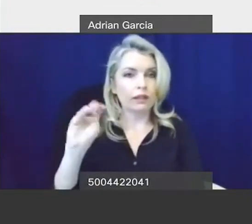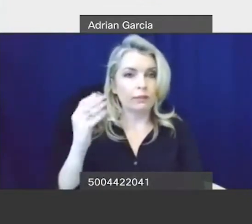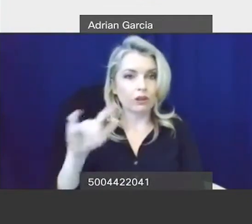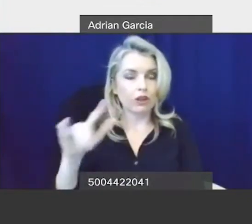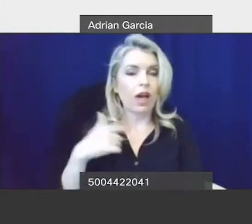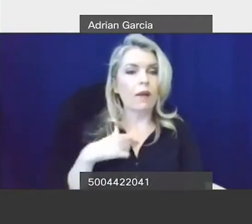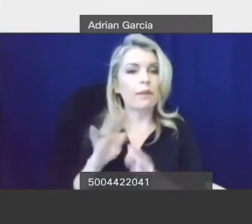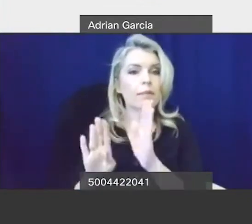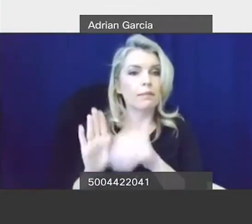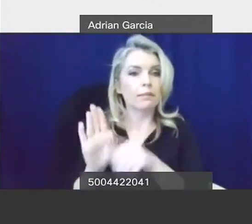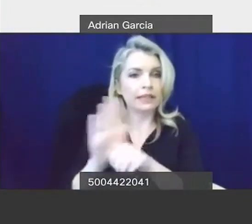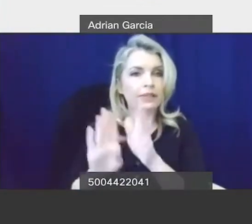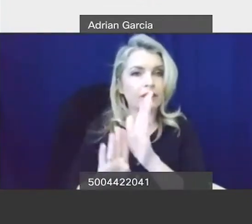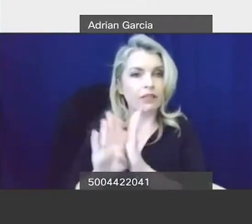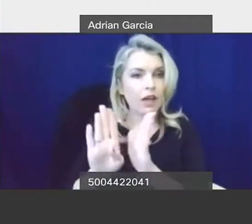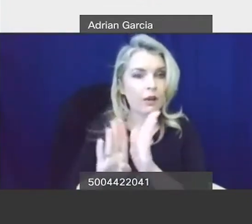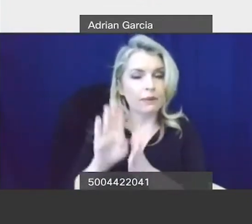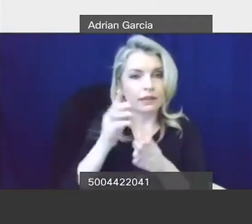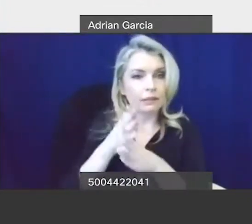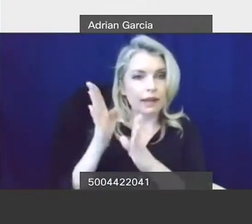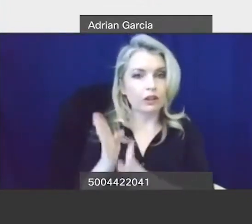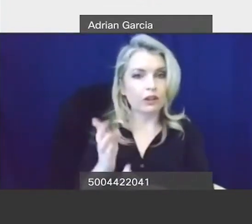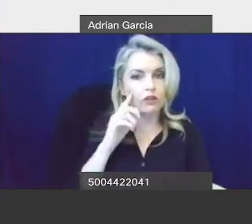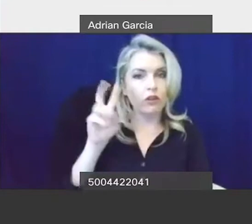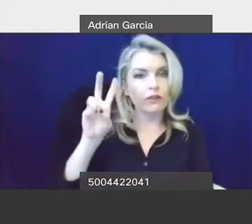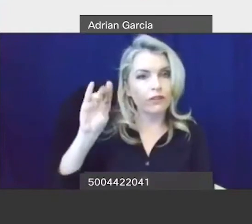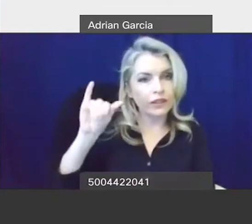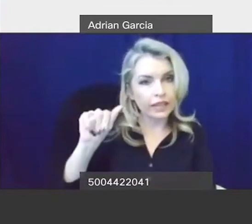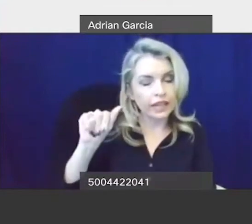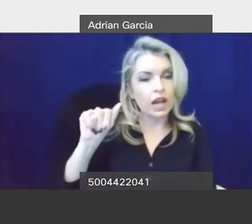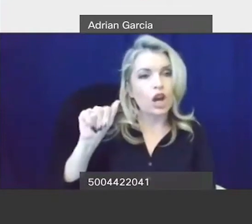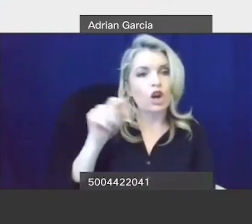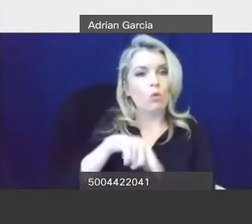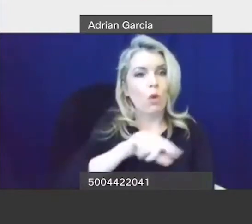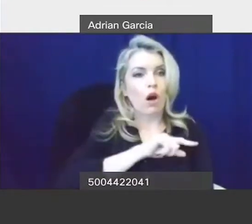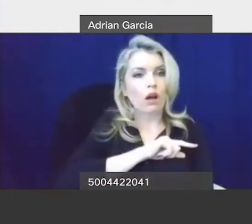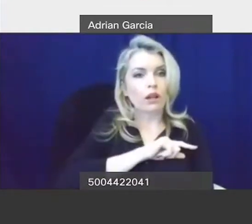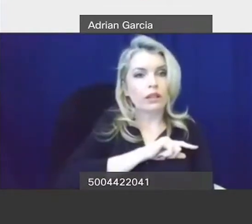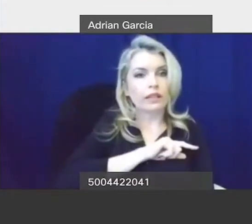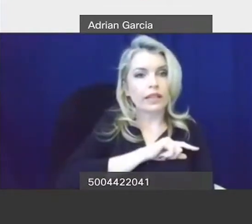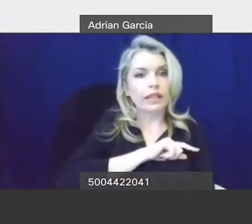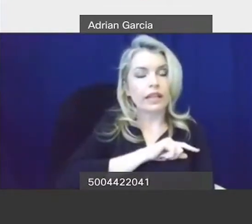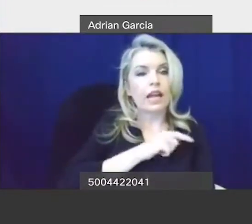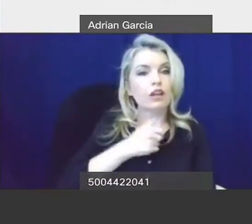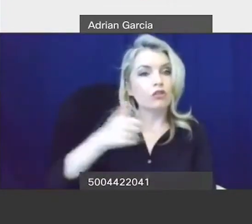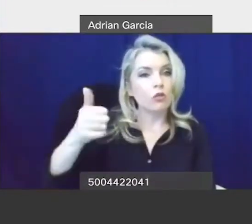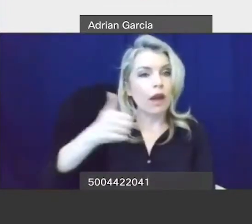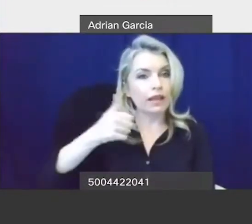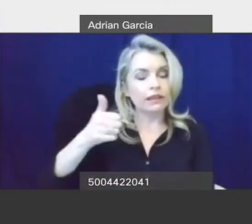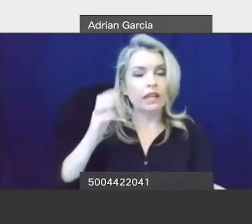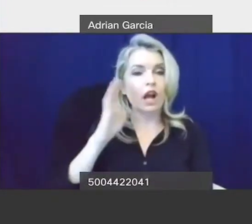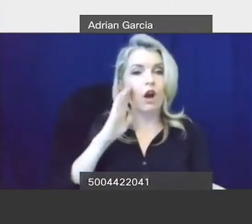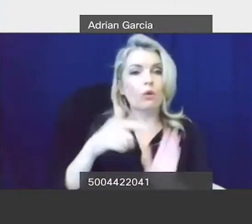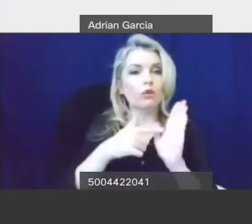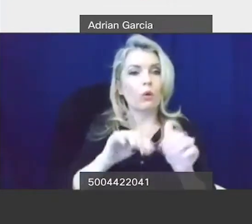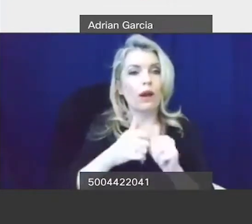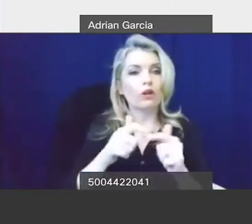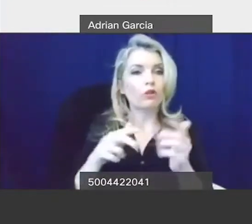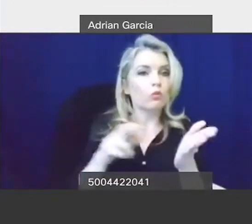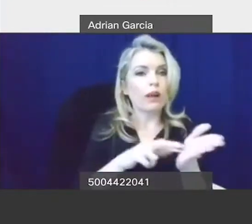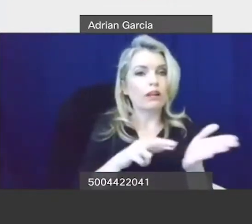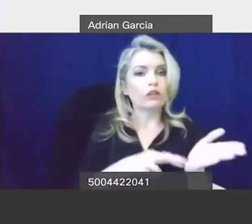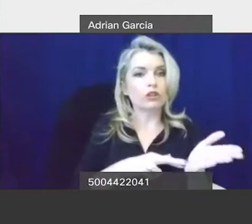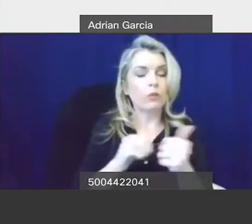Development and Outreach Specialist for VIA Metropolitan Transit, and I'm going to talk to you about how to register to do business with VIA